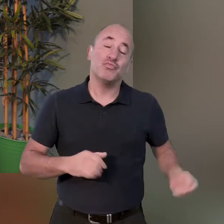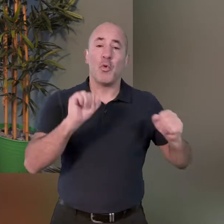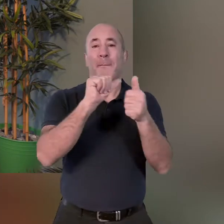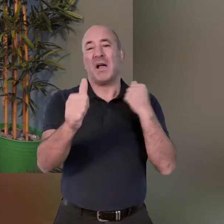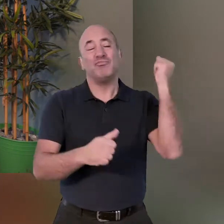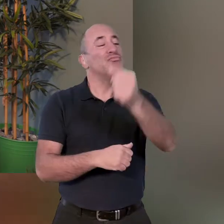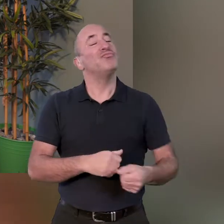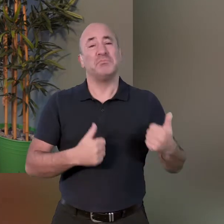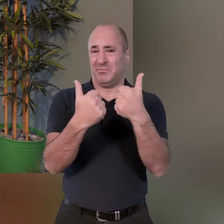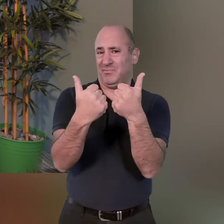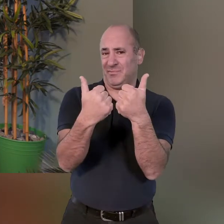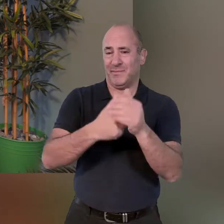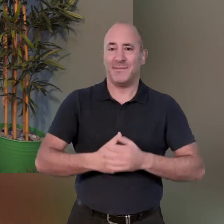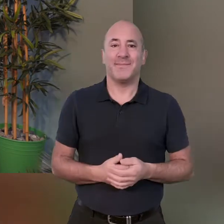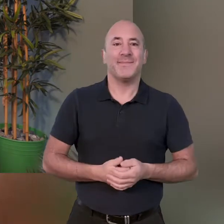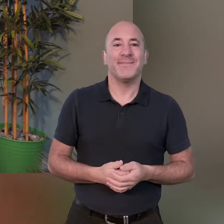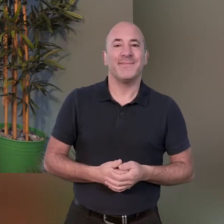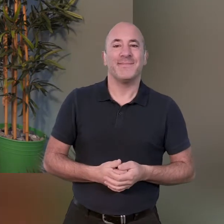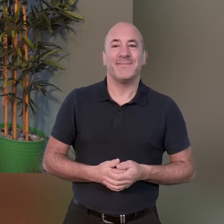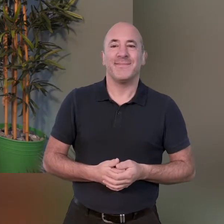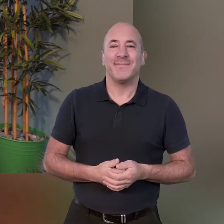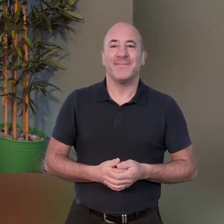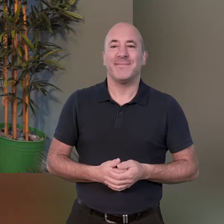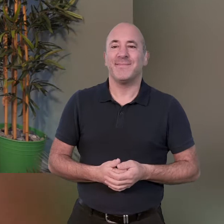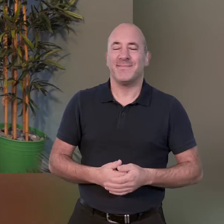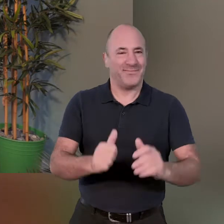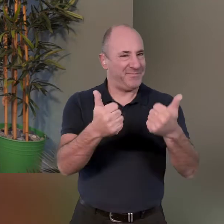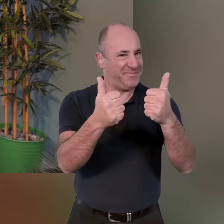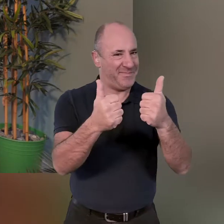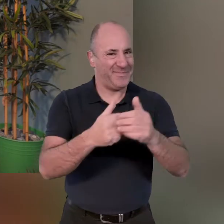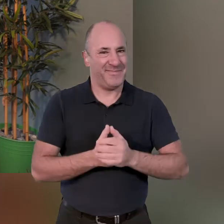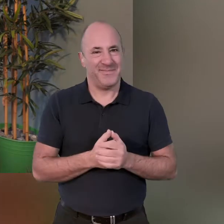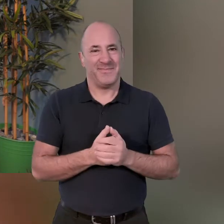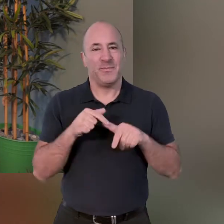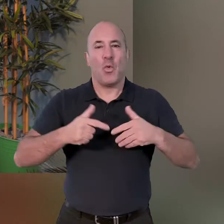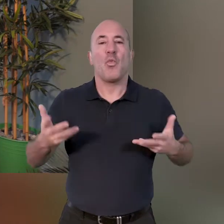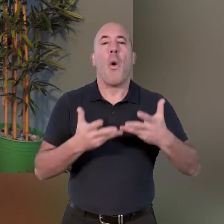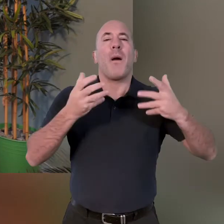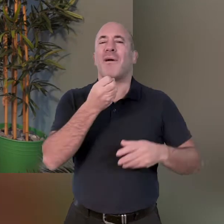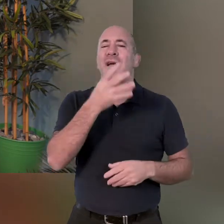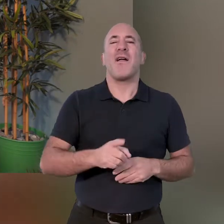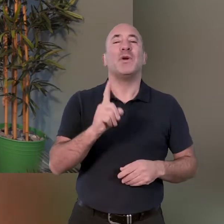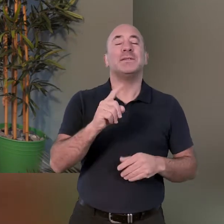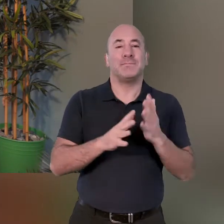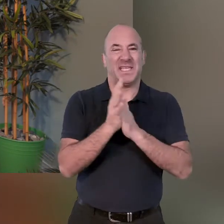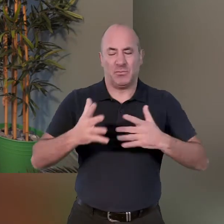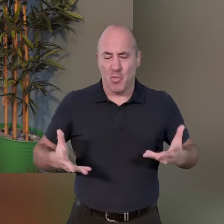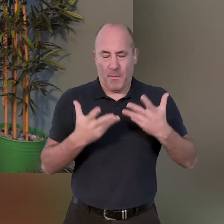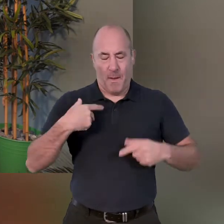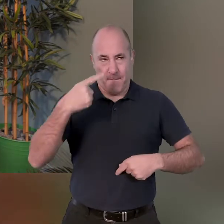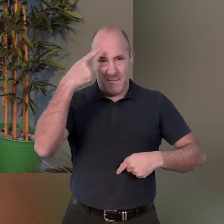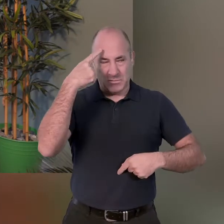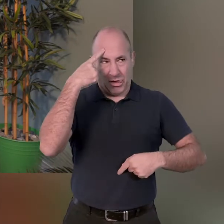your abilities will be great. Good work everyone. So the fantastic thing about a warm-up is that it prepares